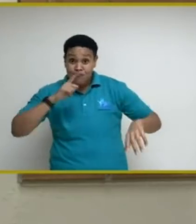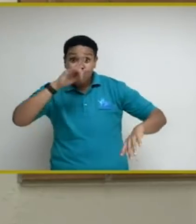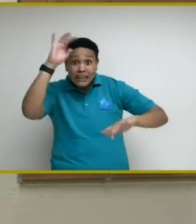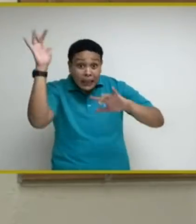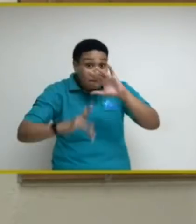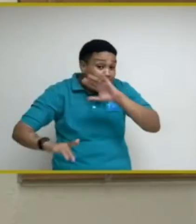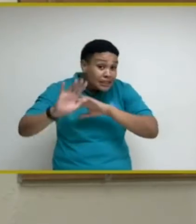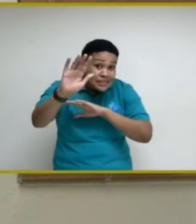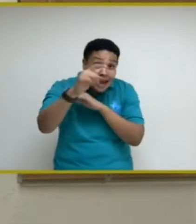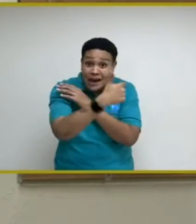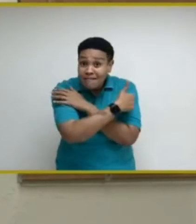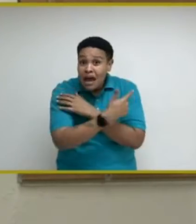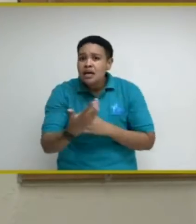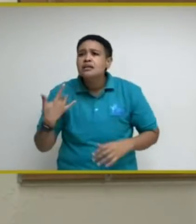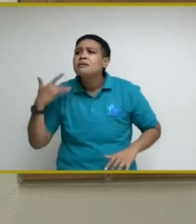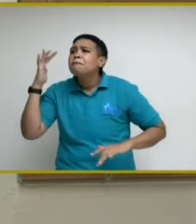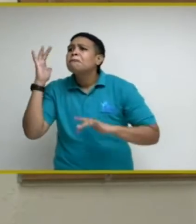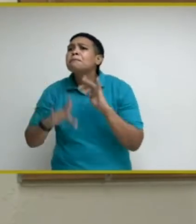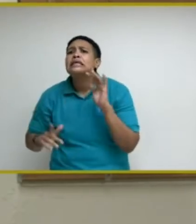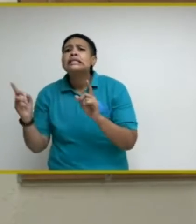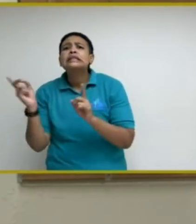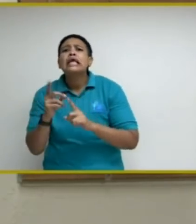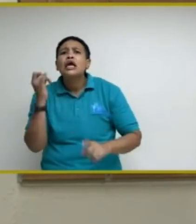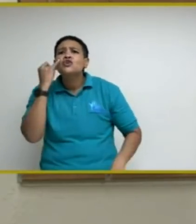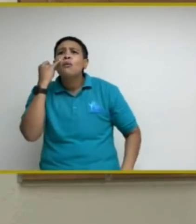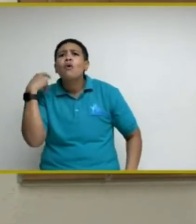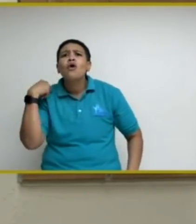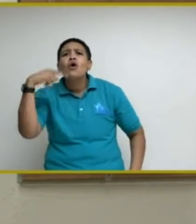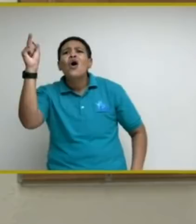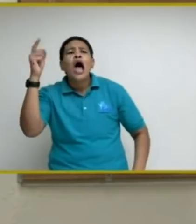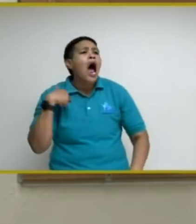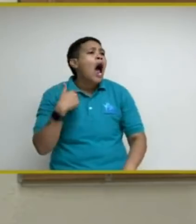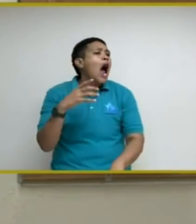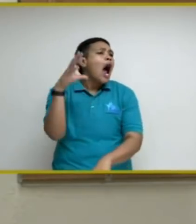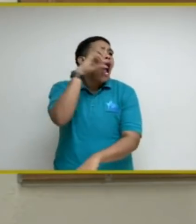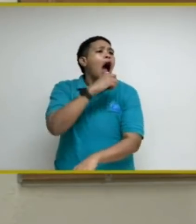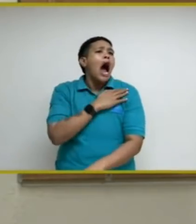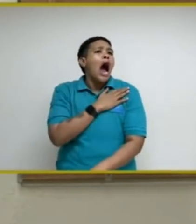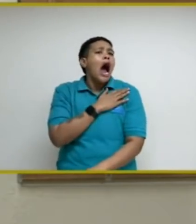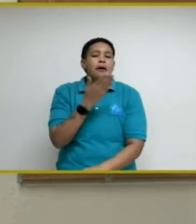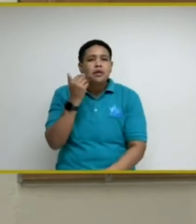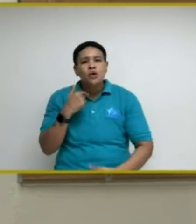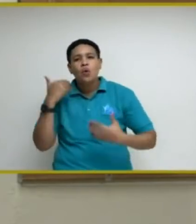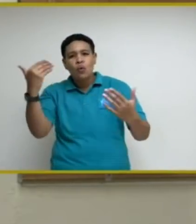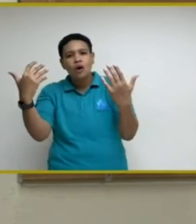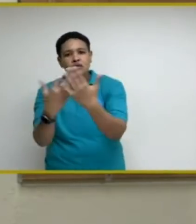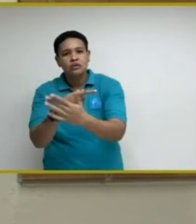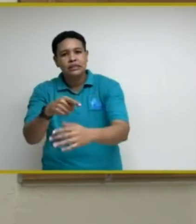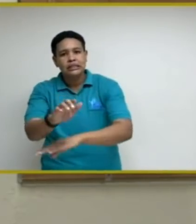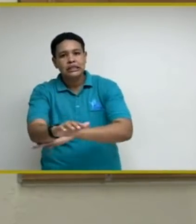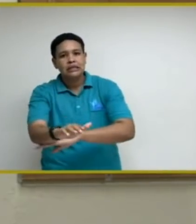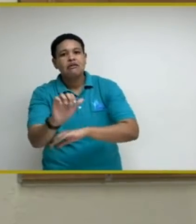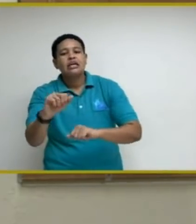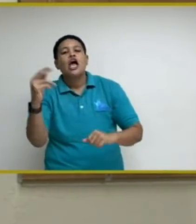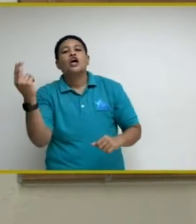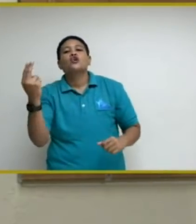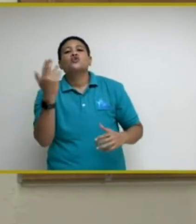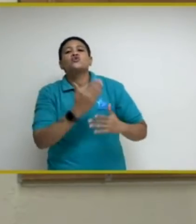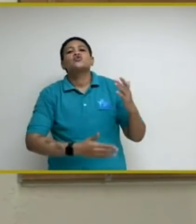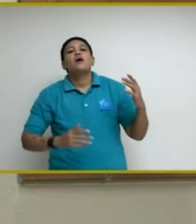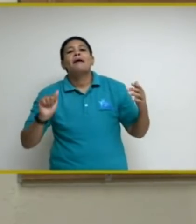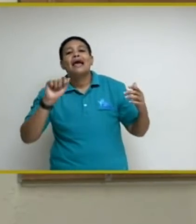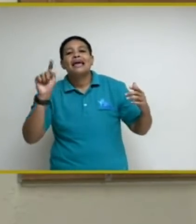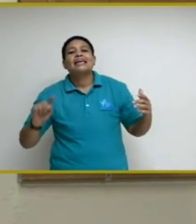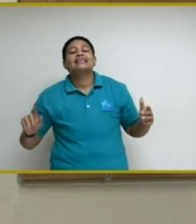missed their due date, then certainly they should try to get to the vaccine center this evening so they can use up some of